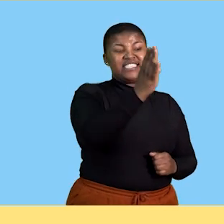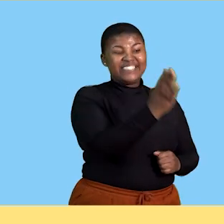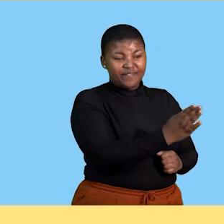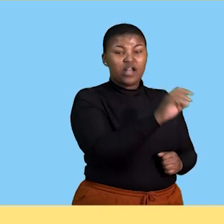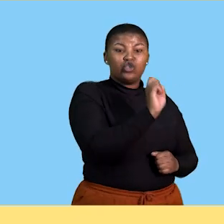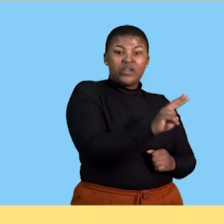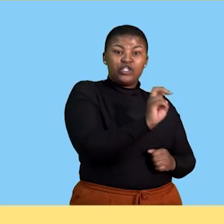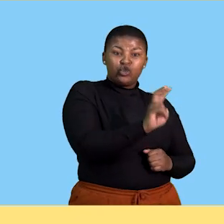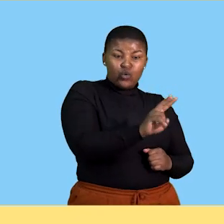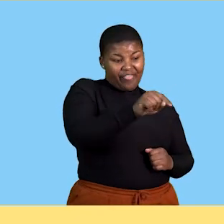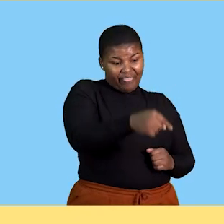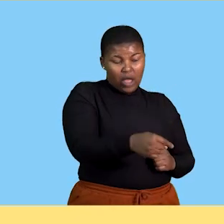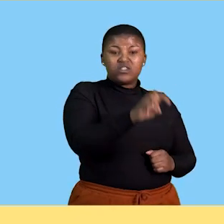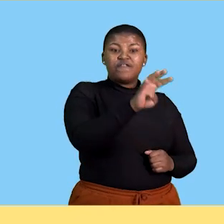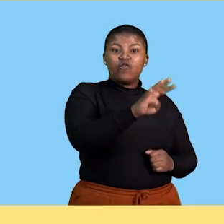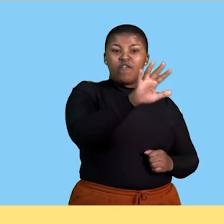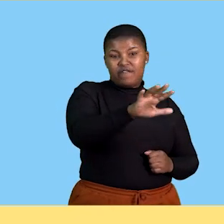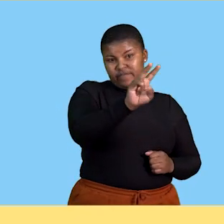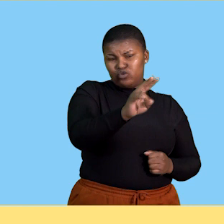73,648 divided by